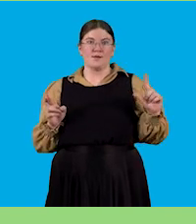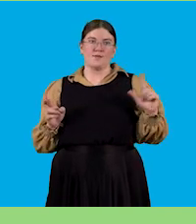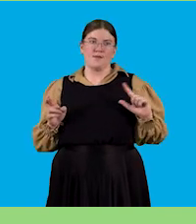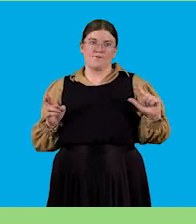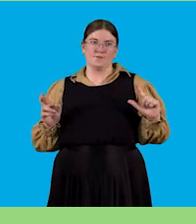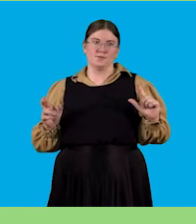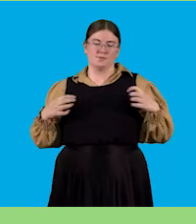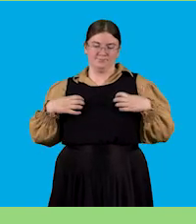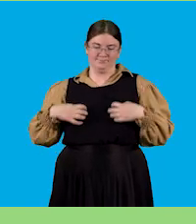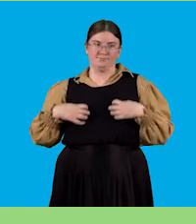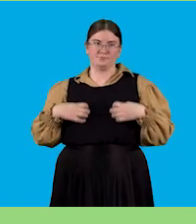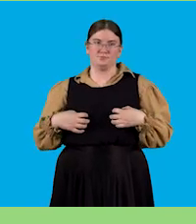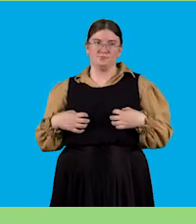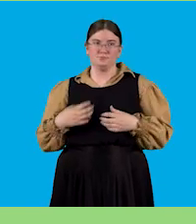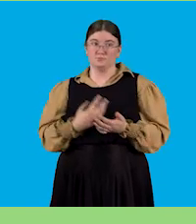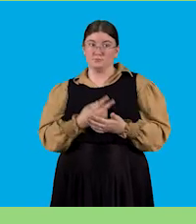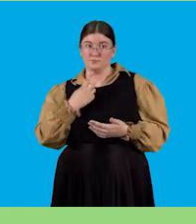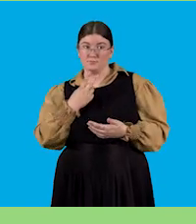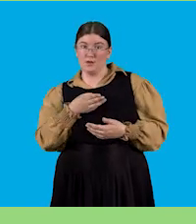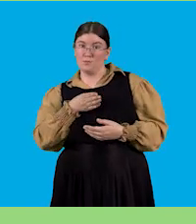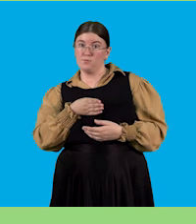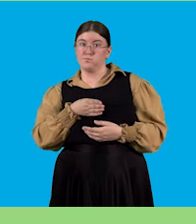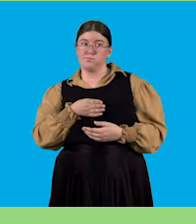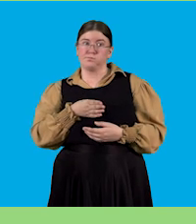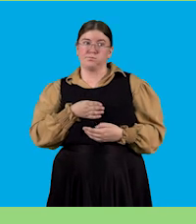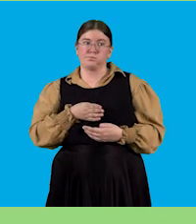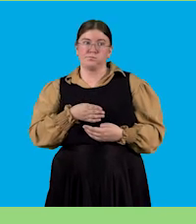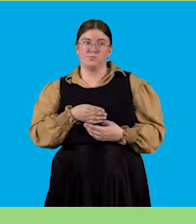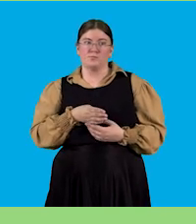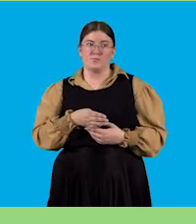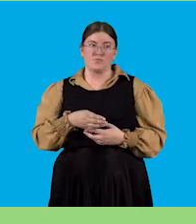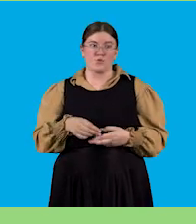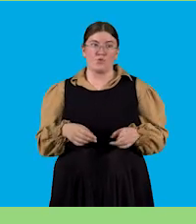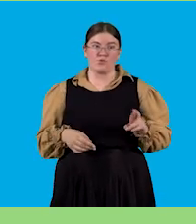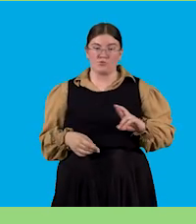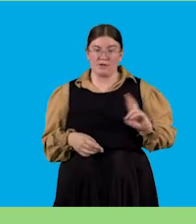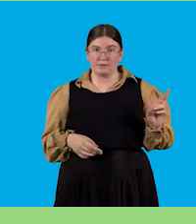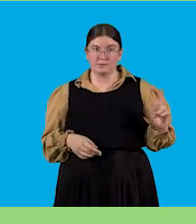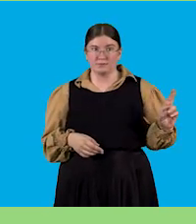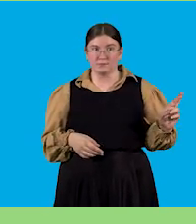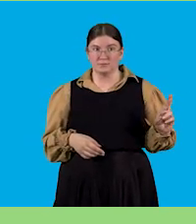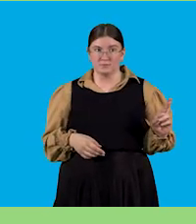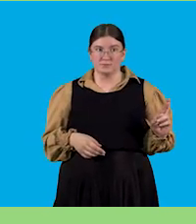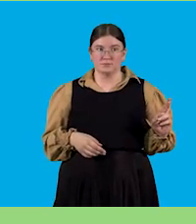lung. As you can see, there we have the right lung